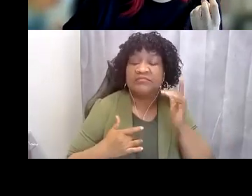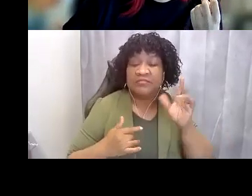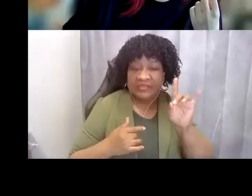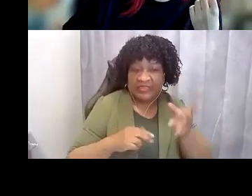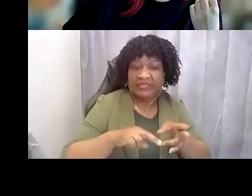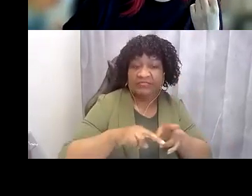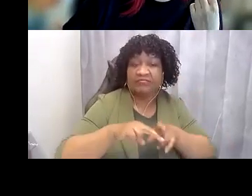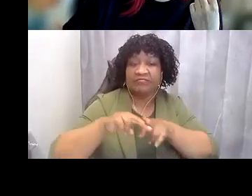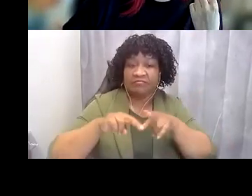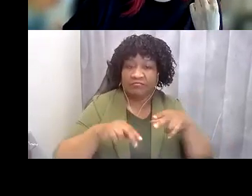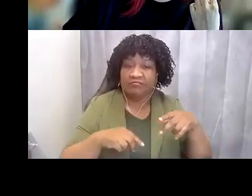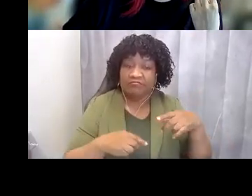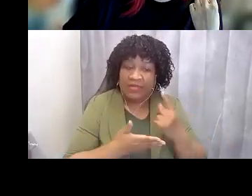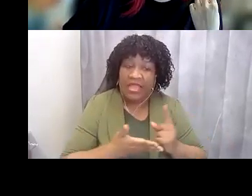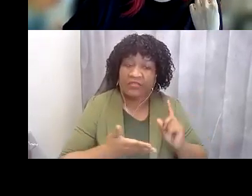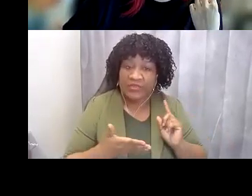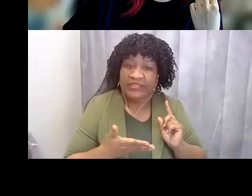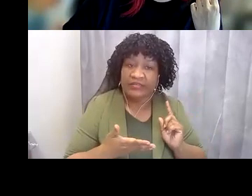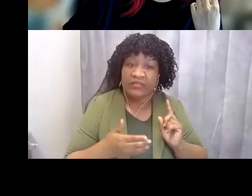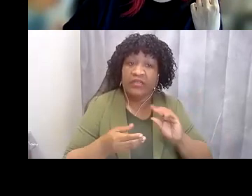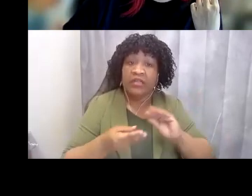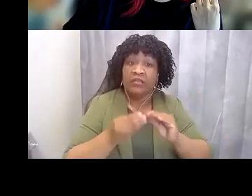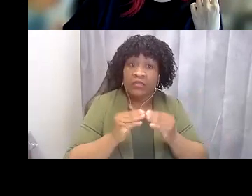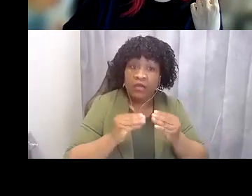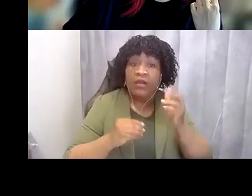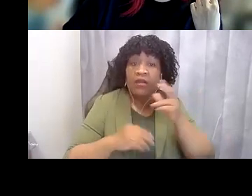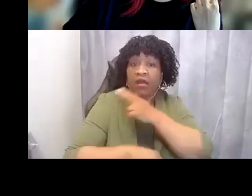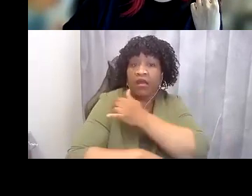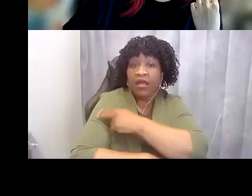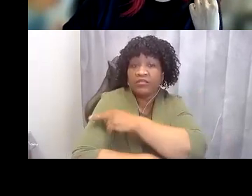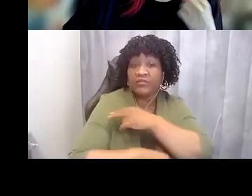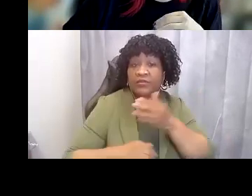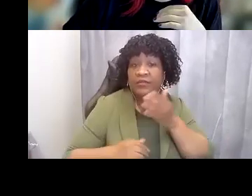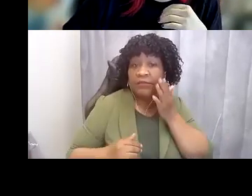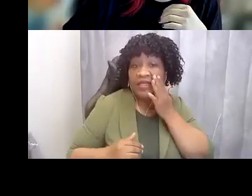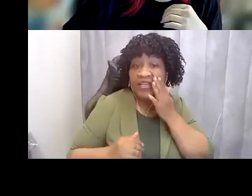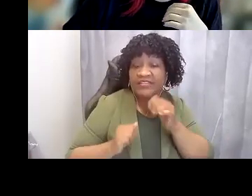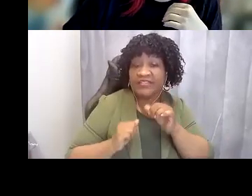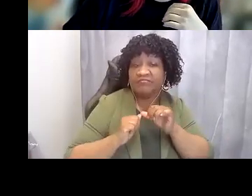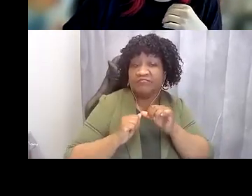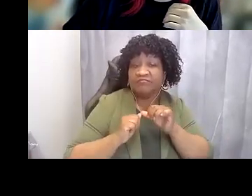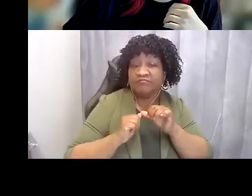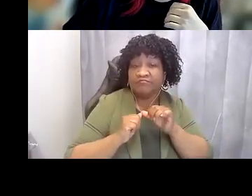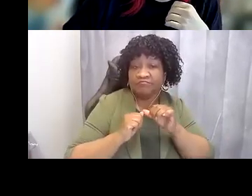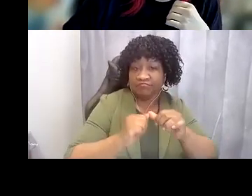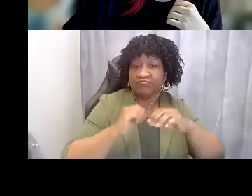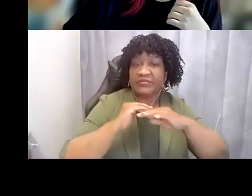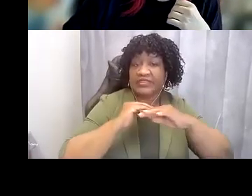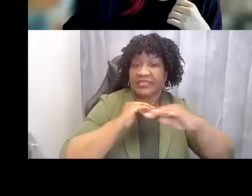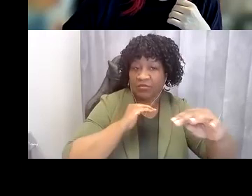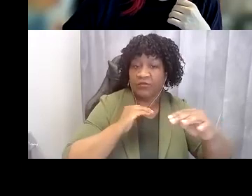week, and the number of hospital beds have remained stable.